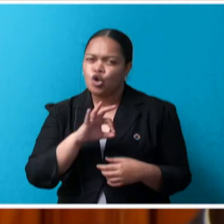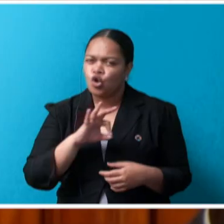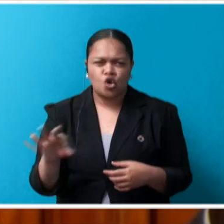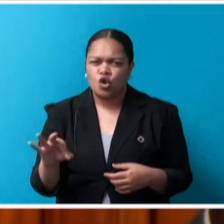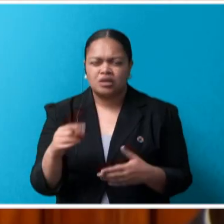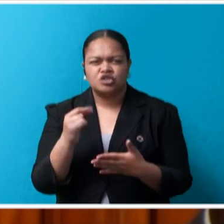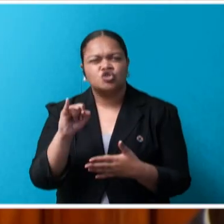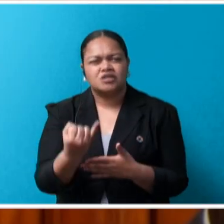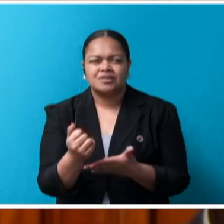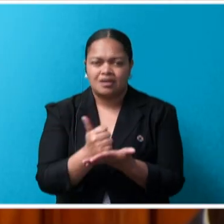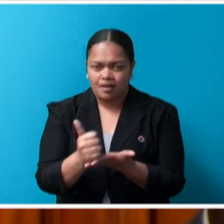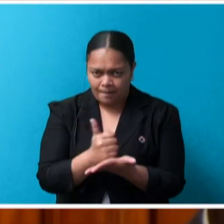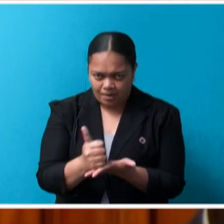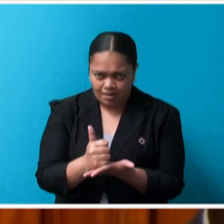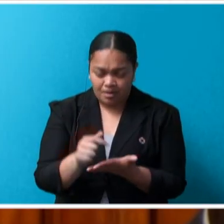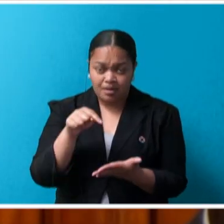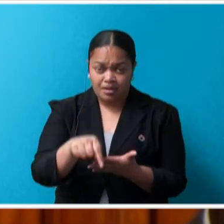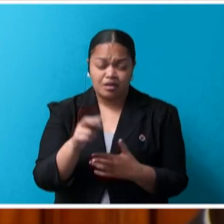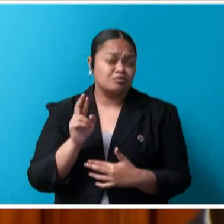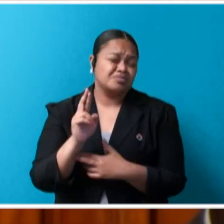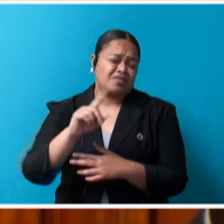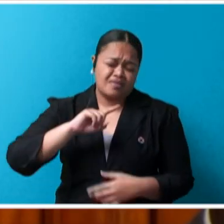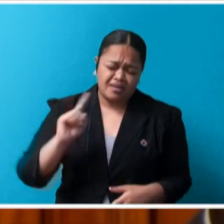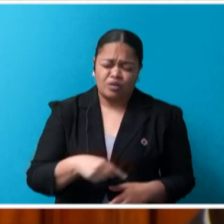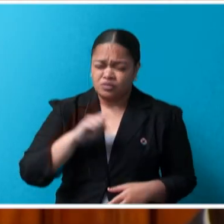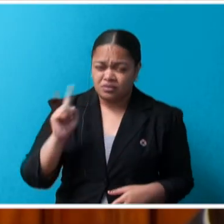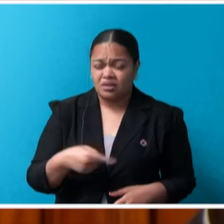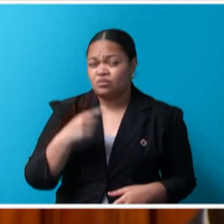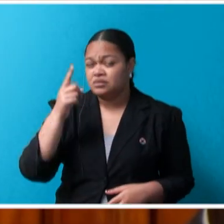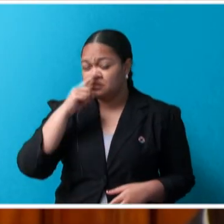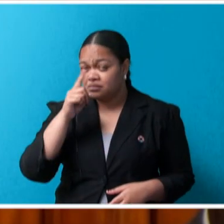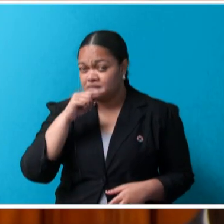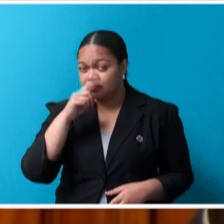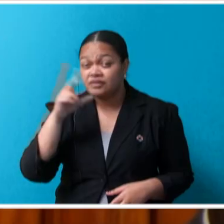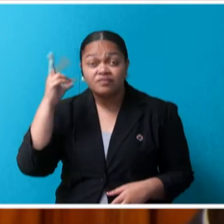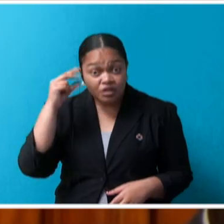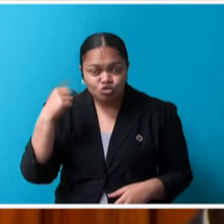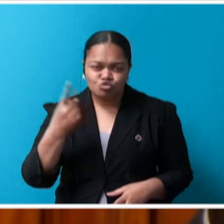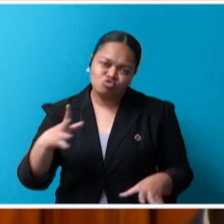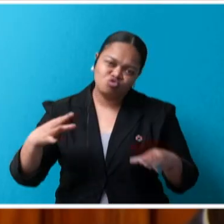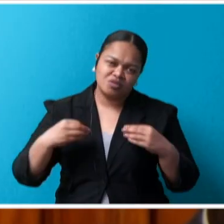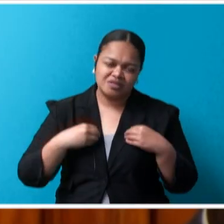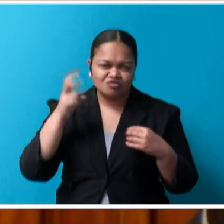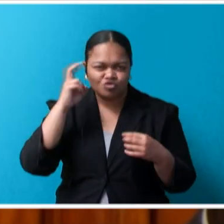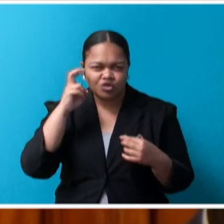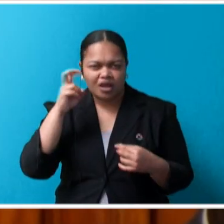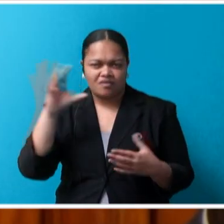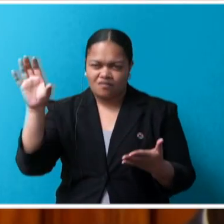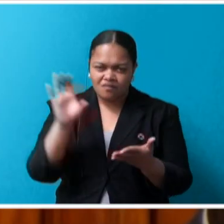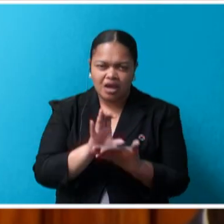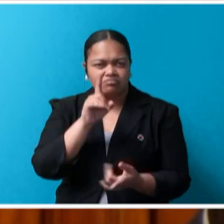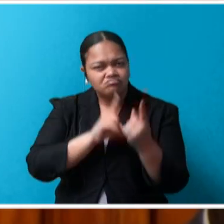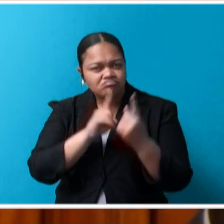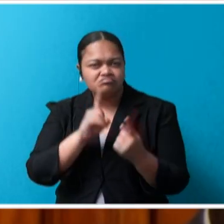figures. They represent thousands of Fijians who have received training, funding, mentorship to start,